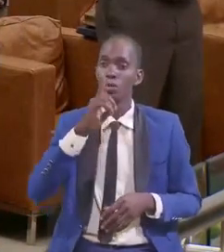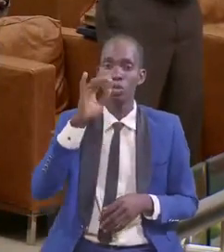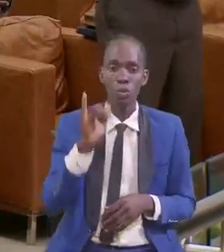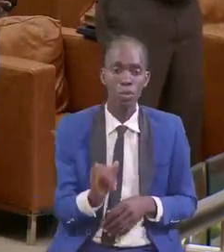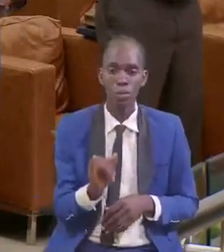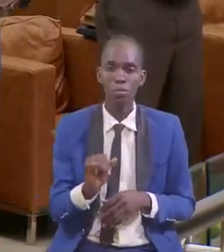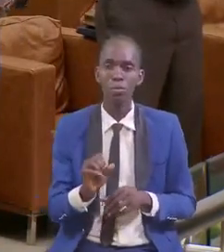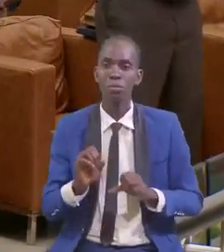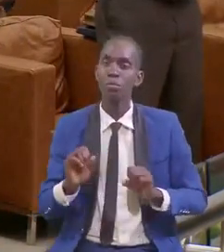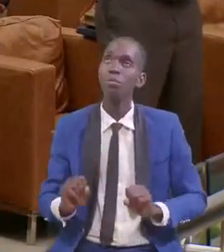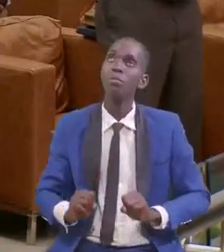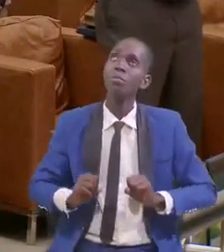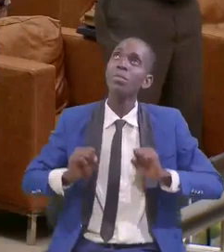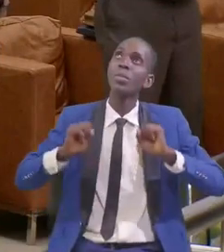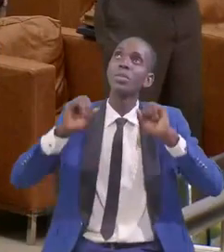consecrated,